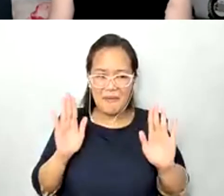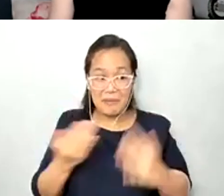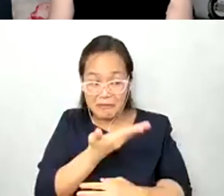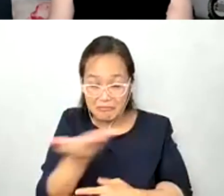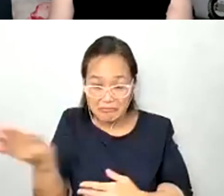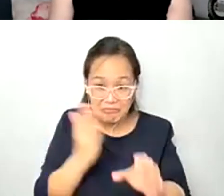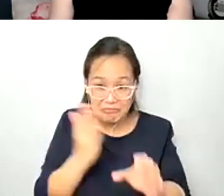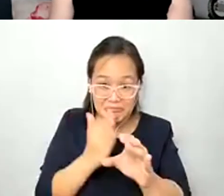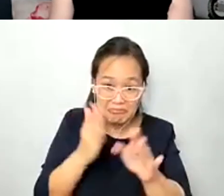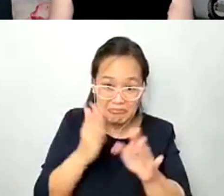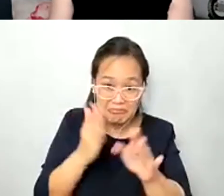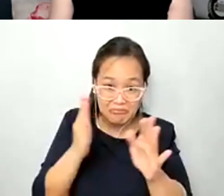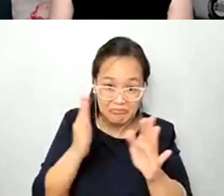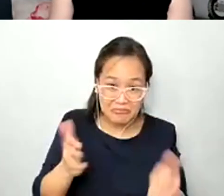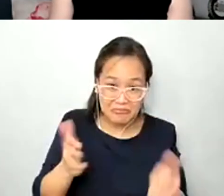question better.